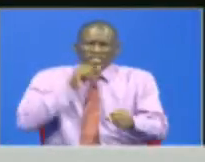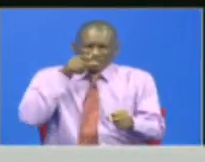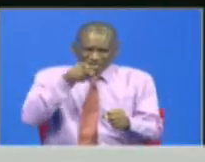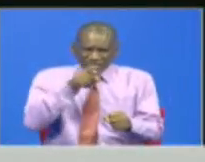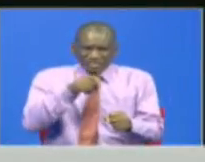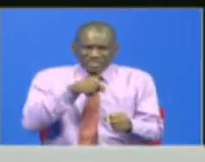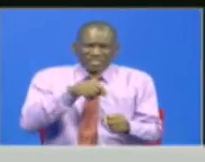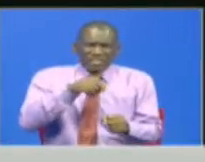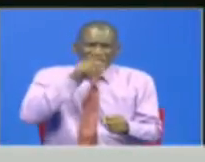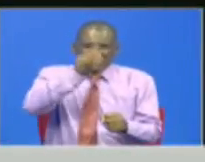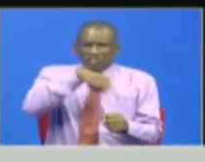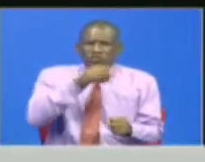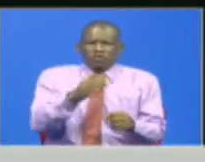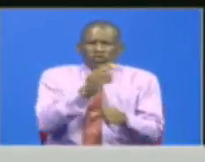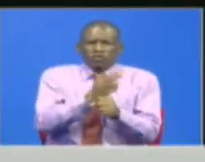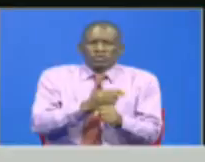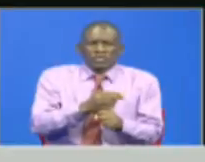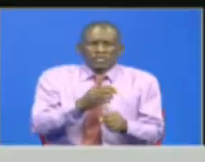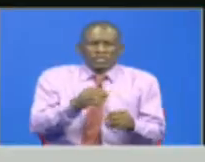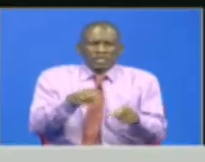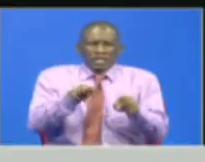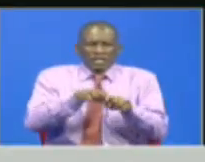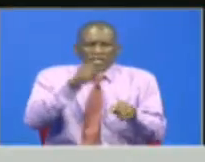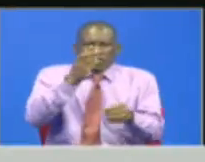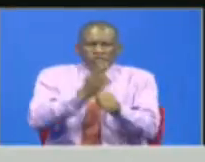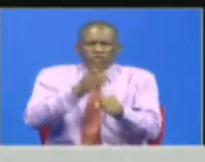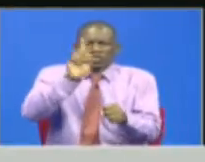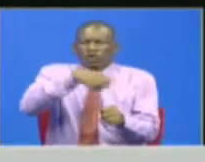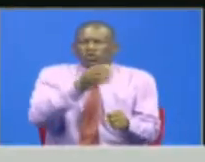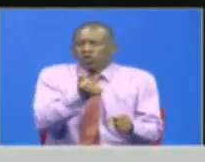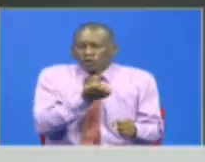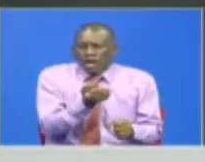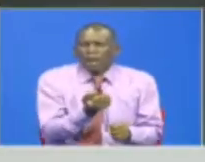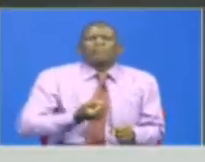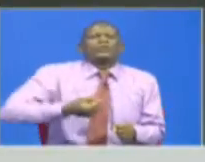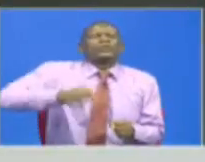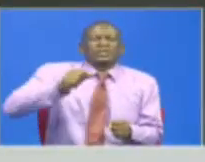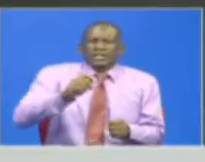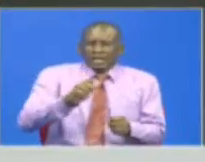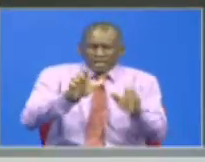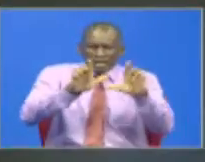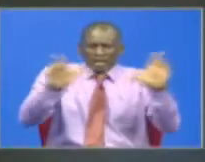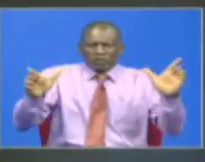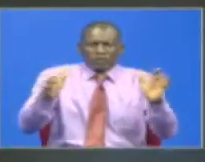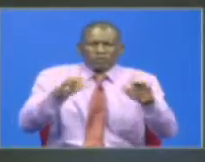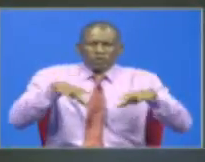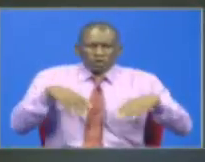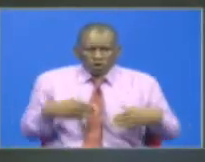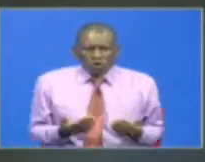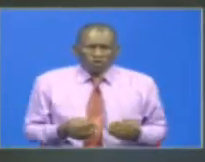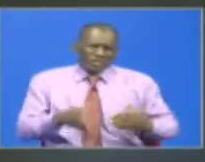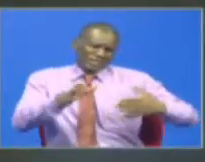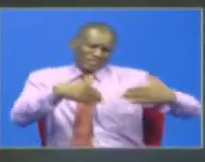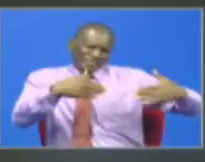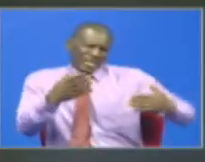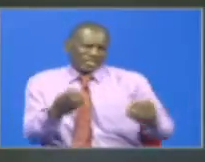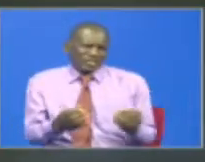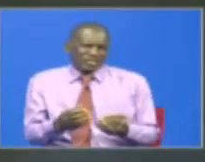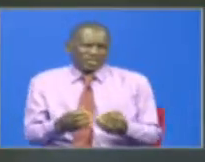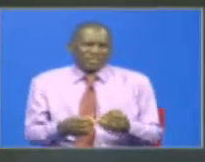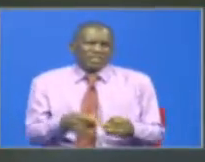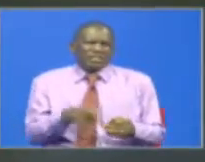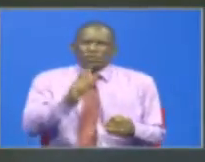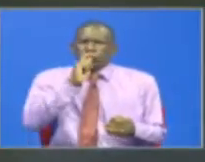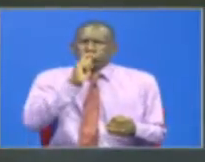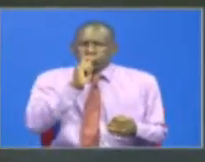within using offensive, insulting or abusive language and or gestures, quote-unquote. The referee